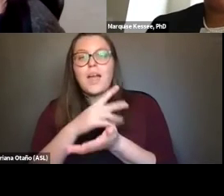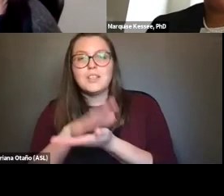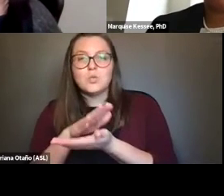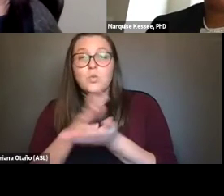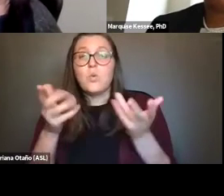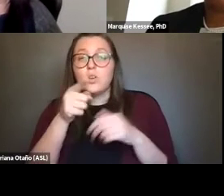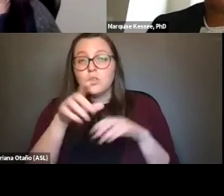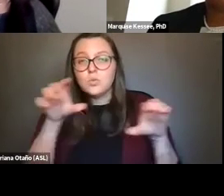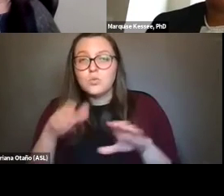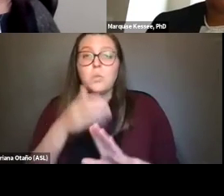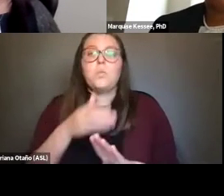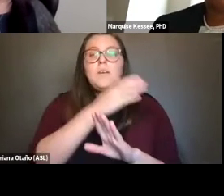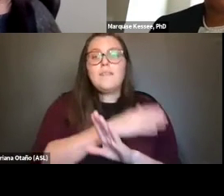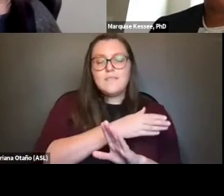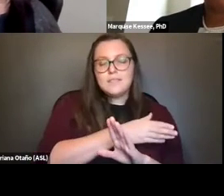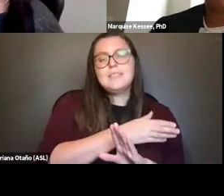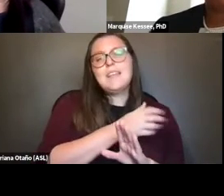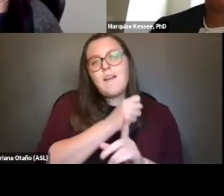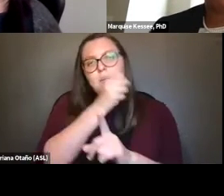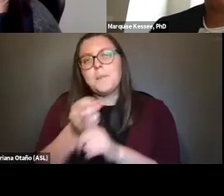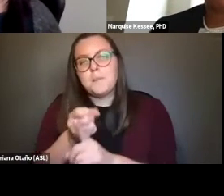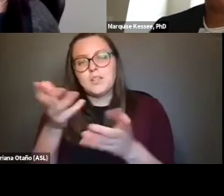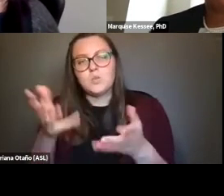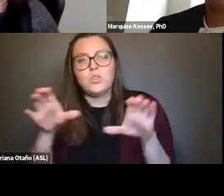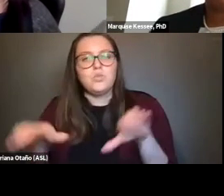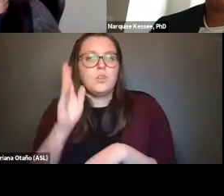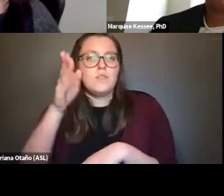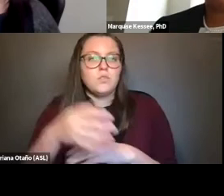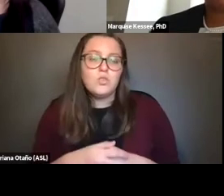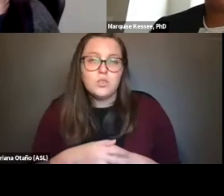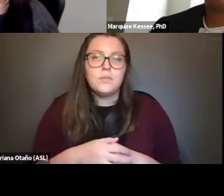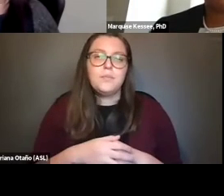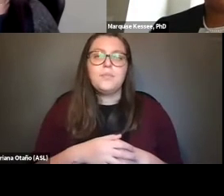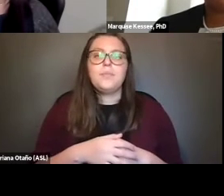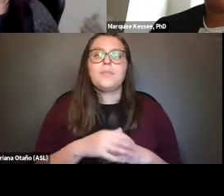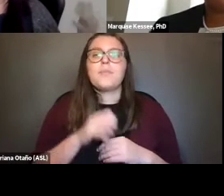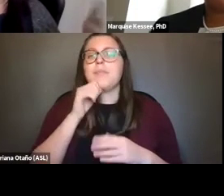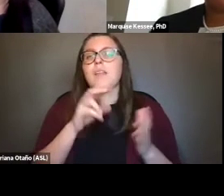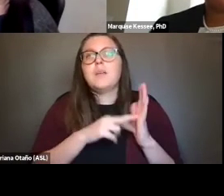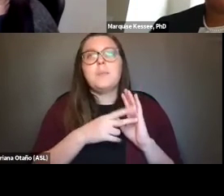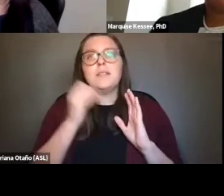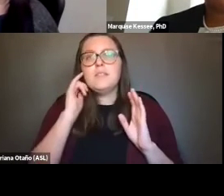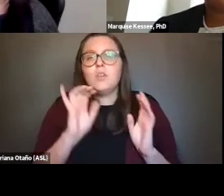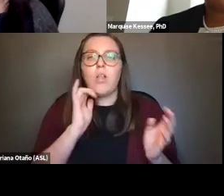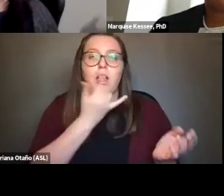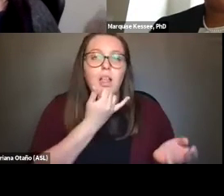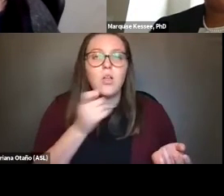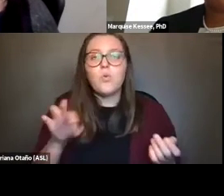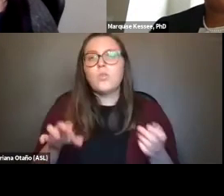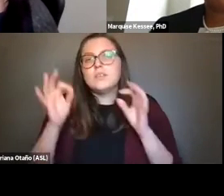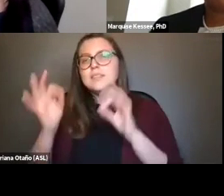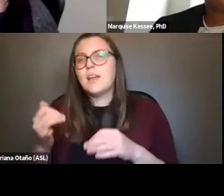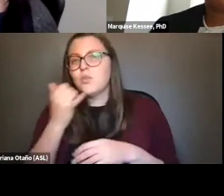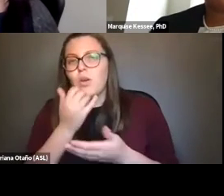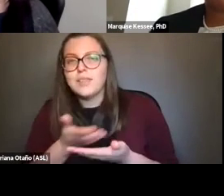you're going to be eligible to do in the future. That's not to say if anyone has a misstep or they choose the wrong thing or they